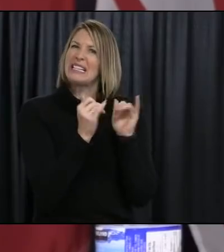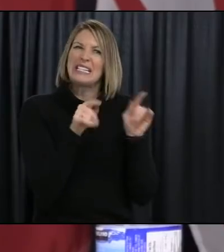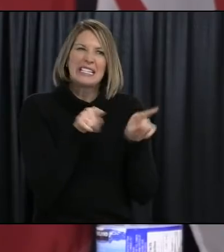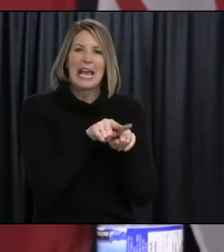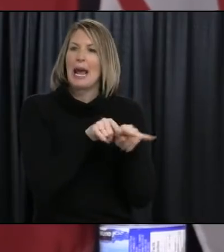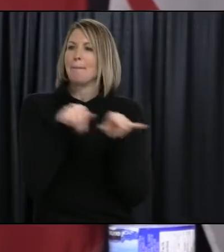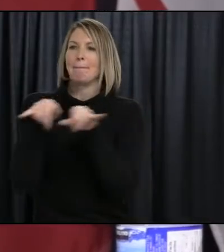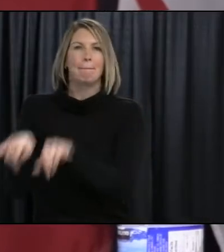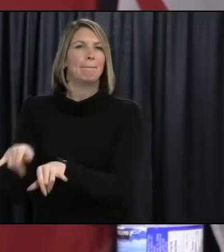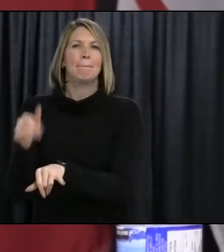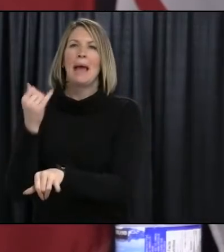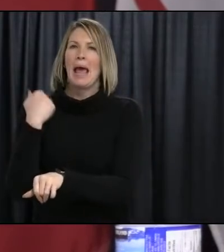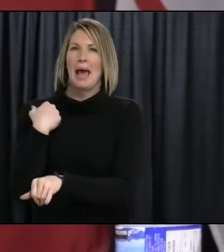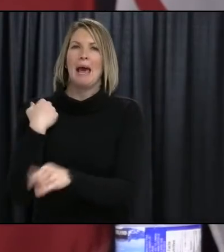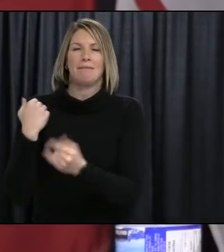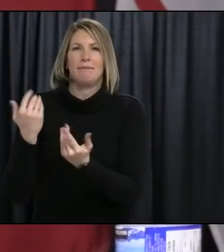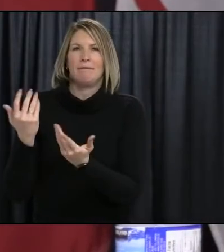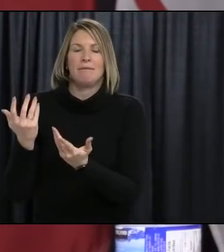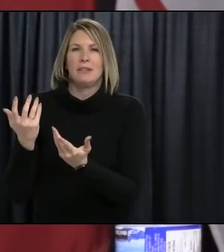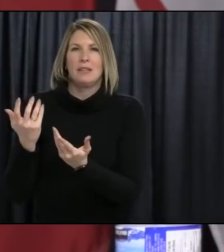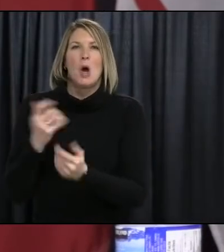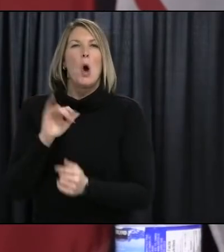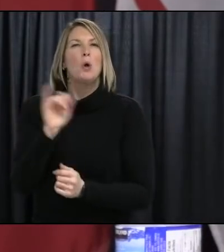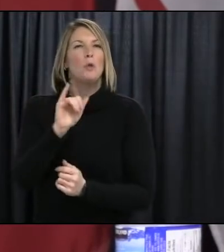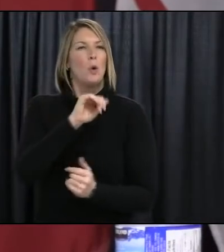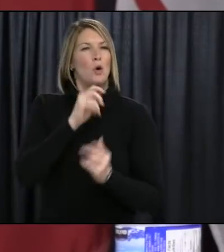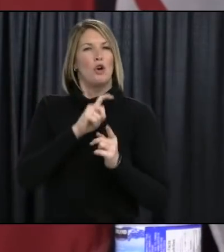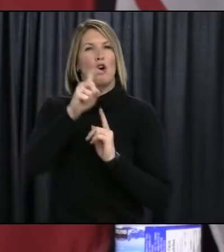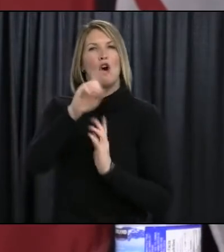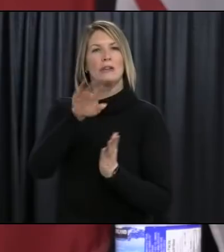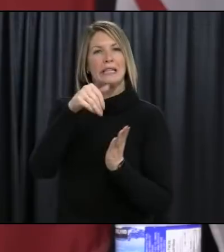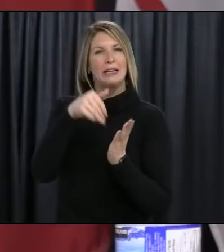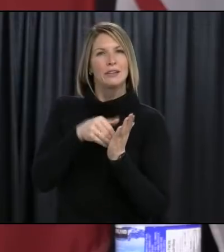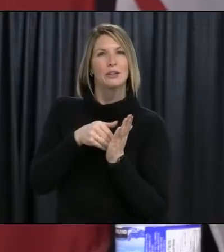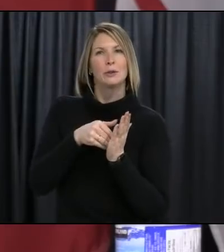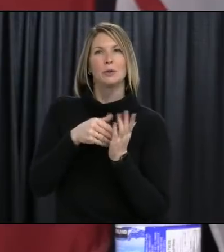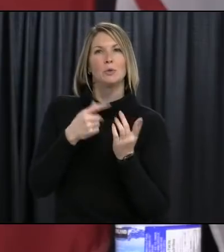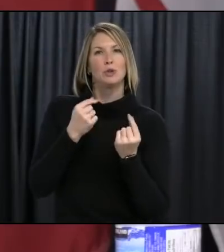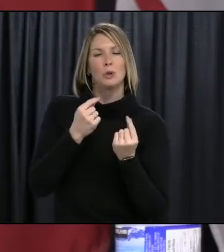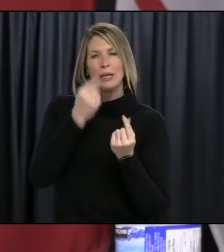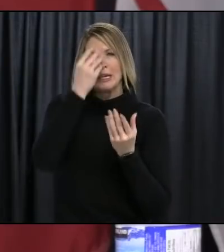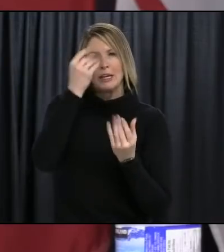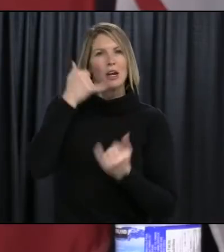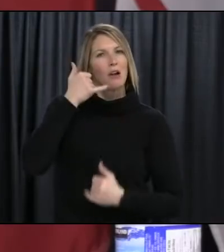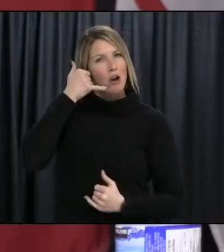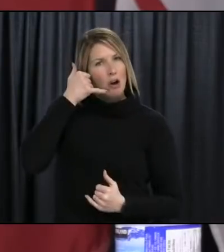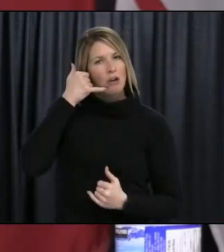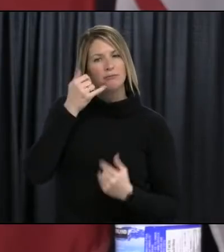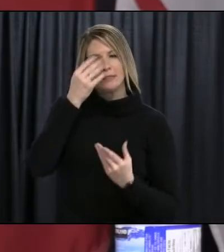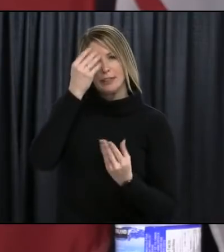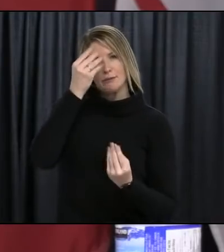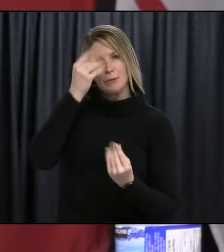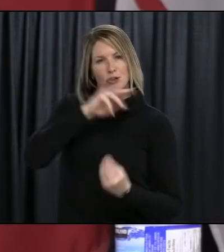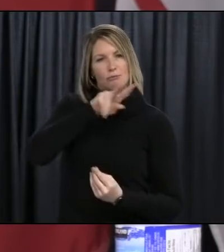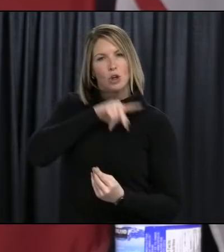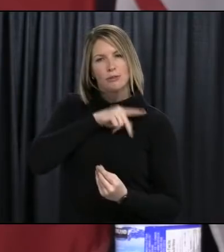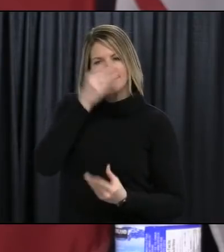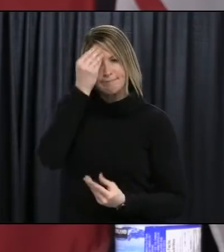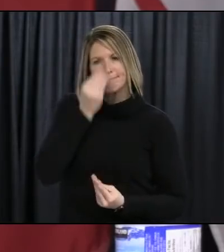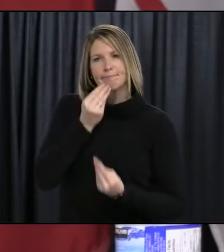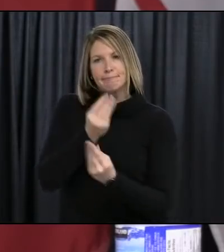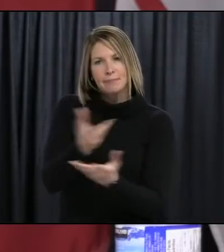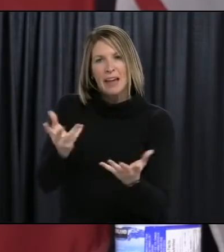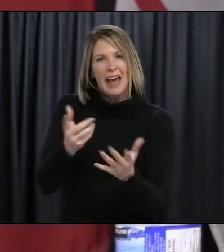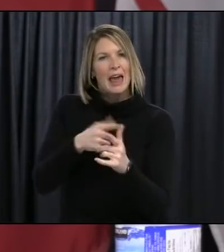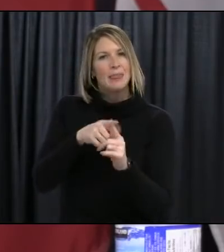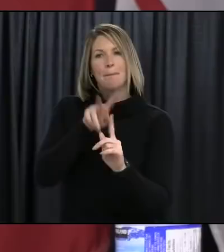internet access, there was a call center who could enter the data for you and provide you with that information. We've done